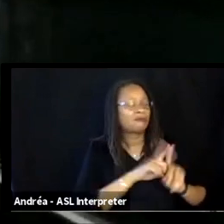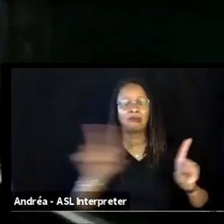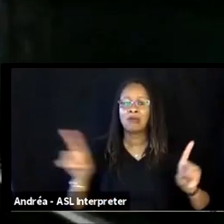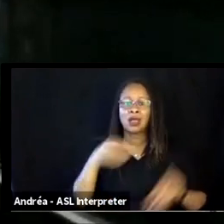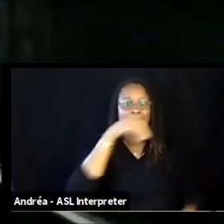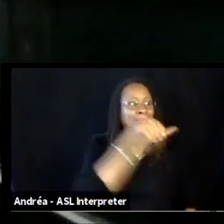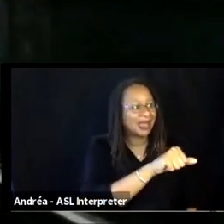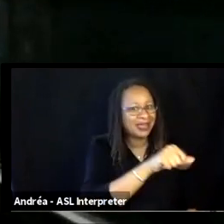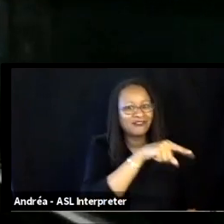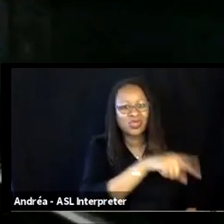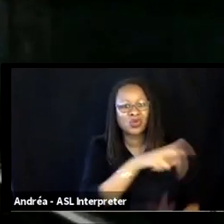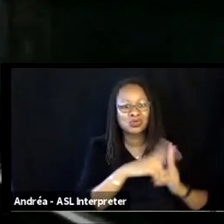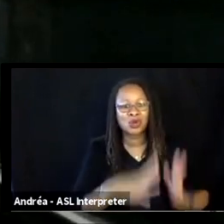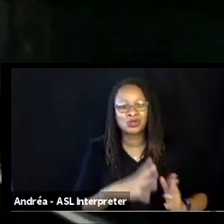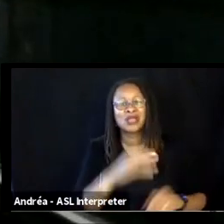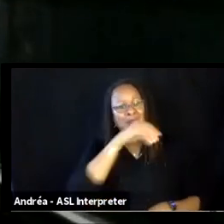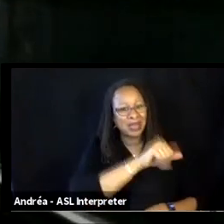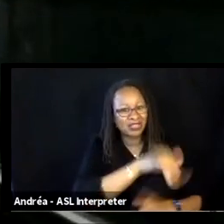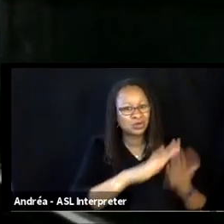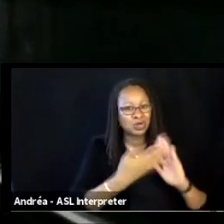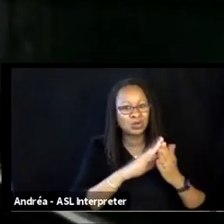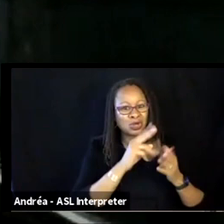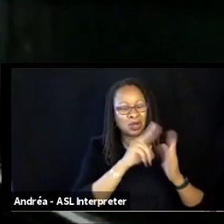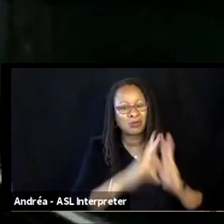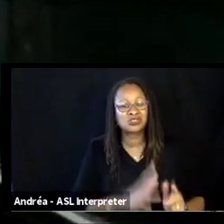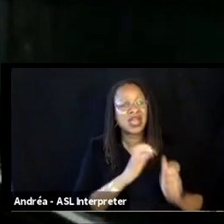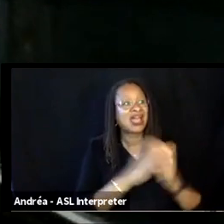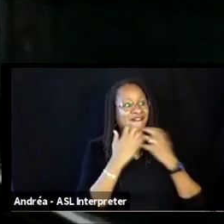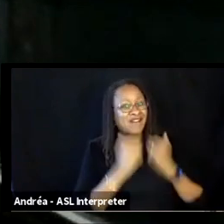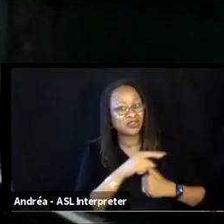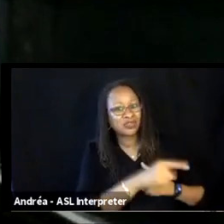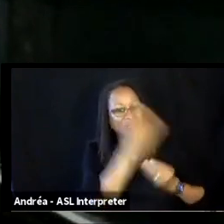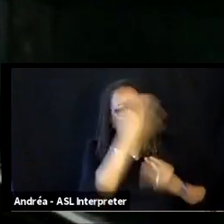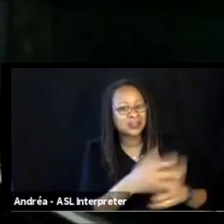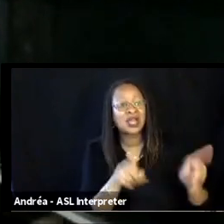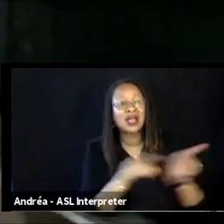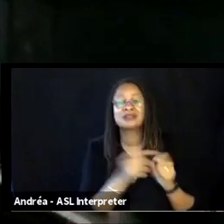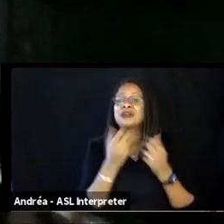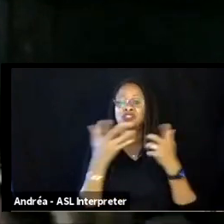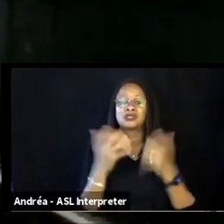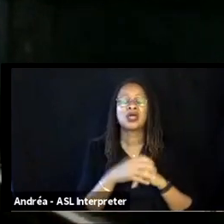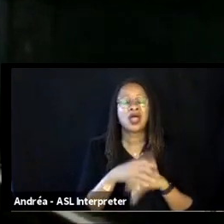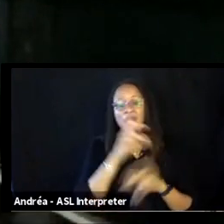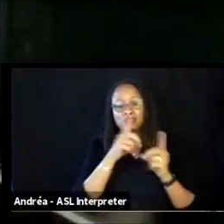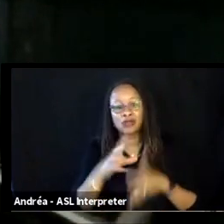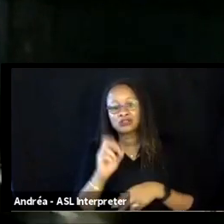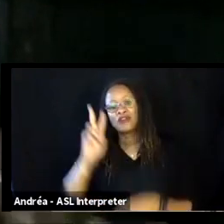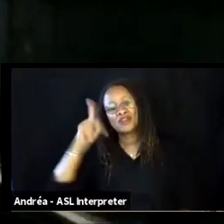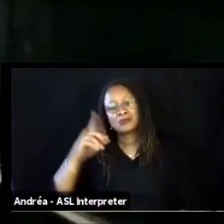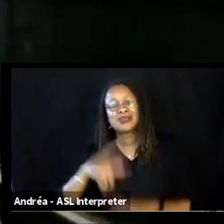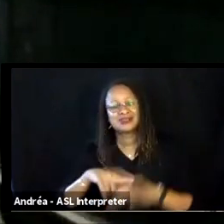pay those partners, pay those community partners, and then value that insight just as much as you would a, you know, director or VP, et